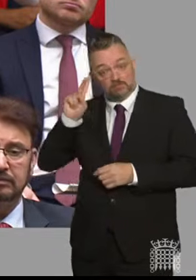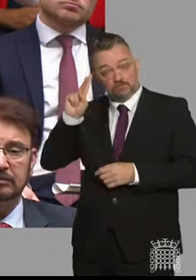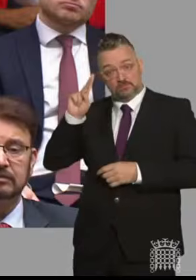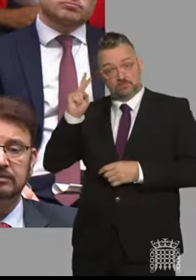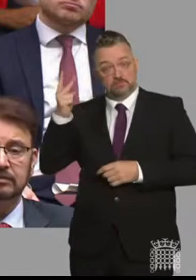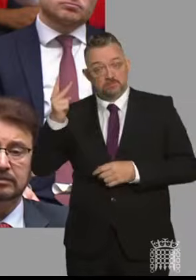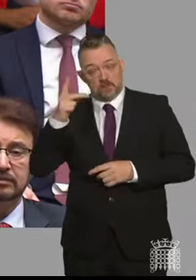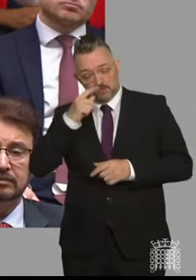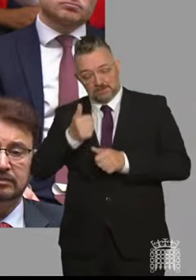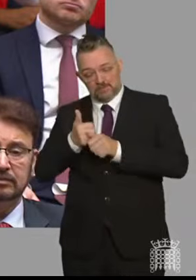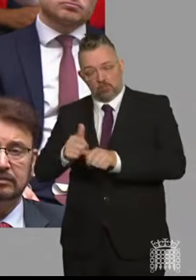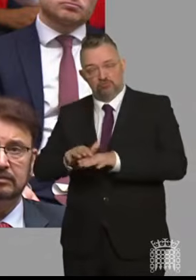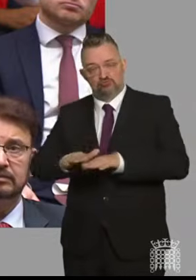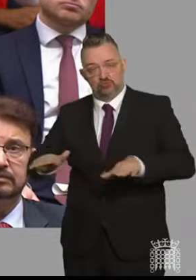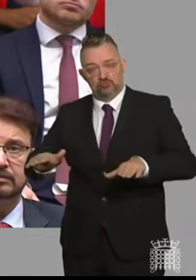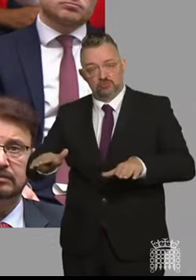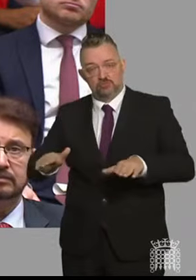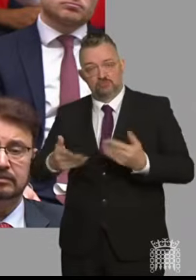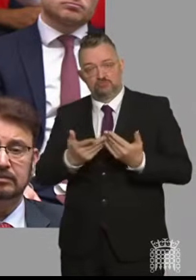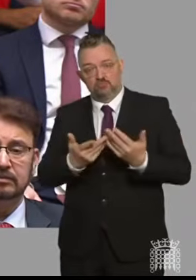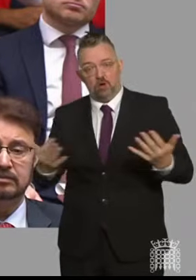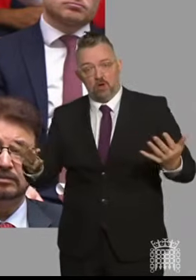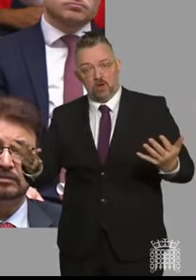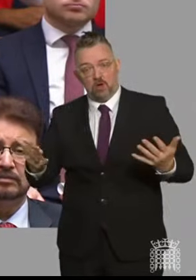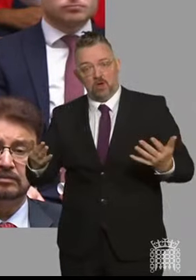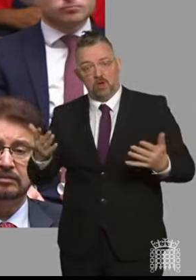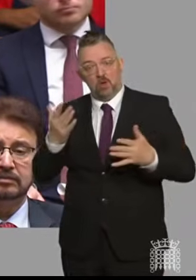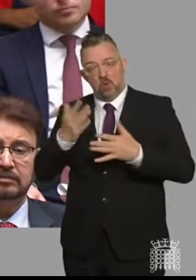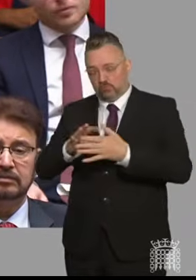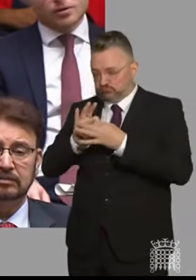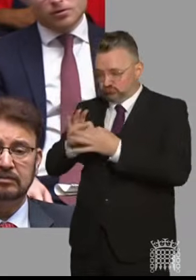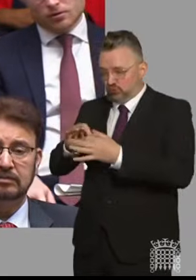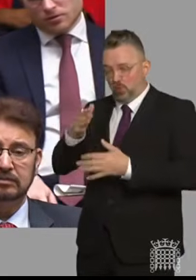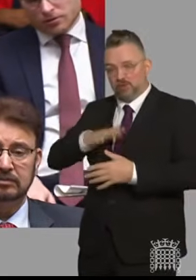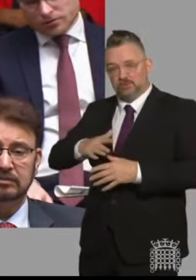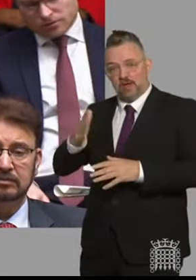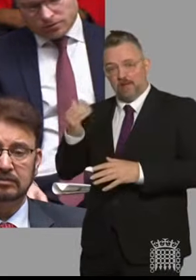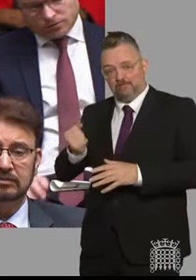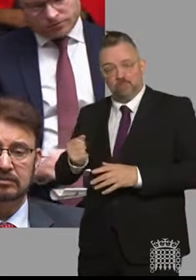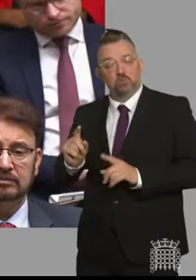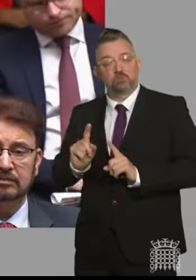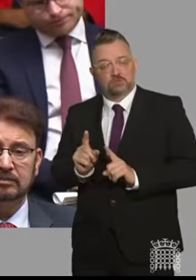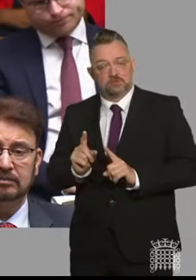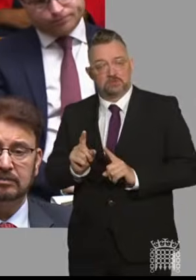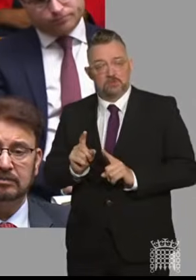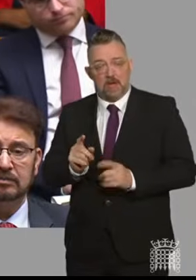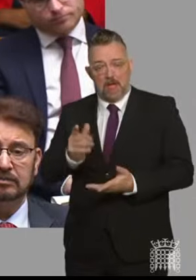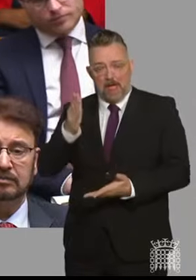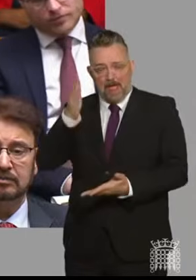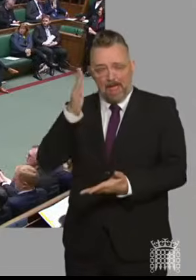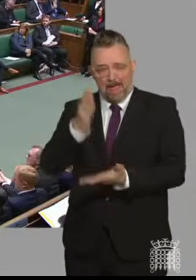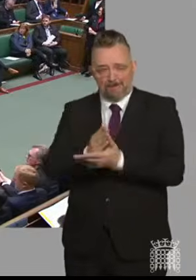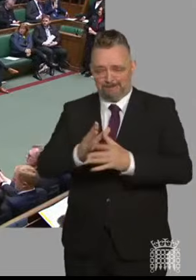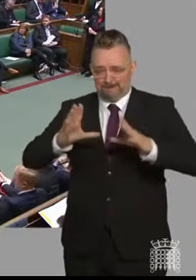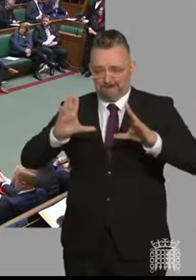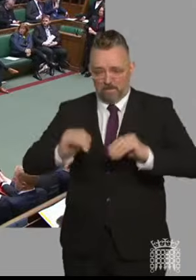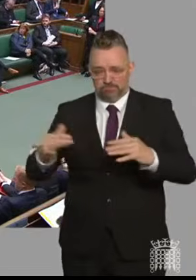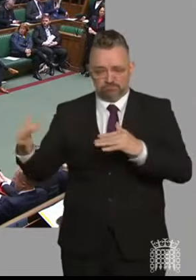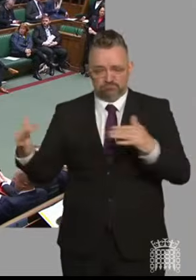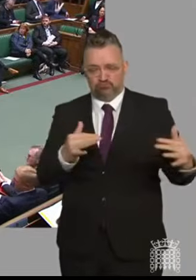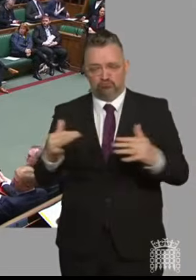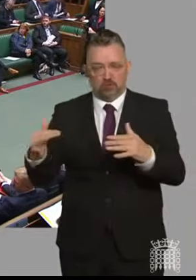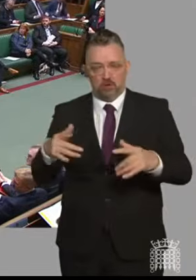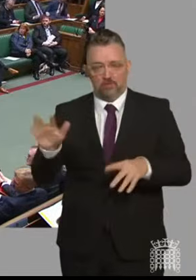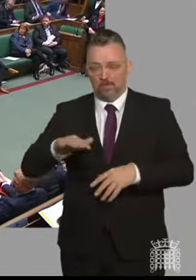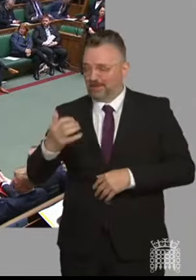and work to secure a bilateral, immediate ceasefire between Israel and Hamas? Prime